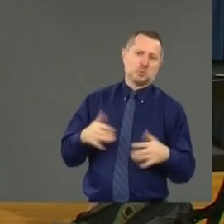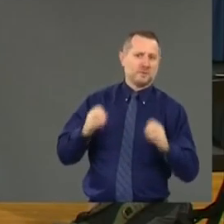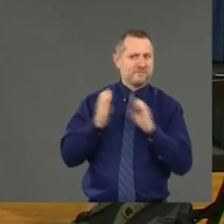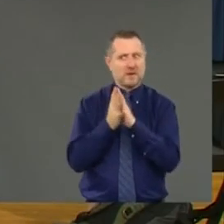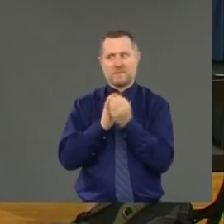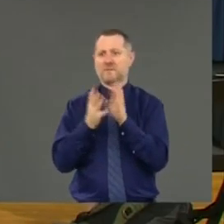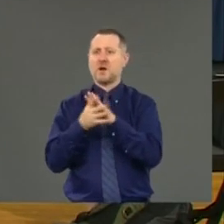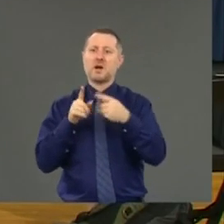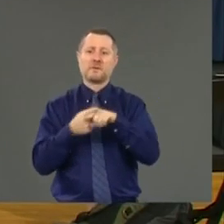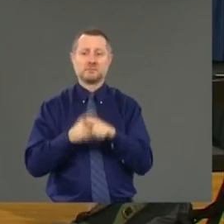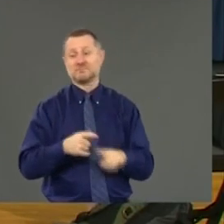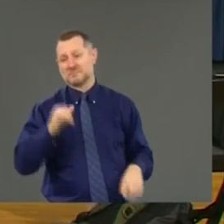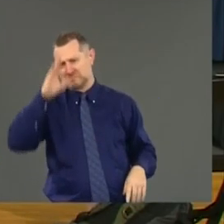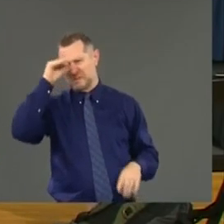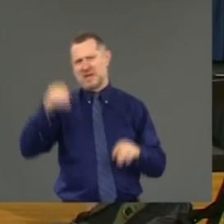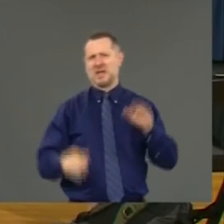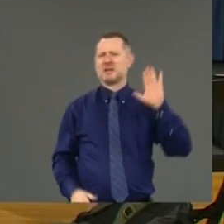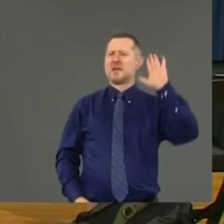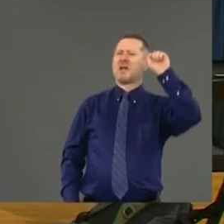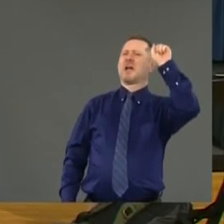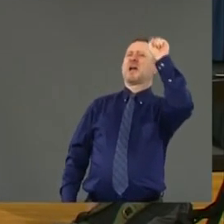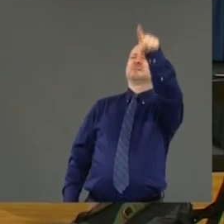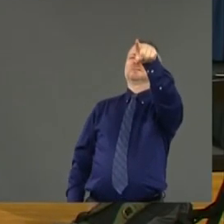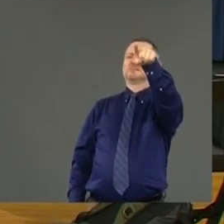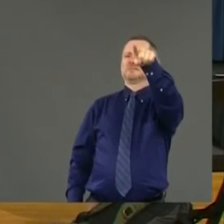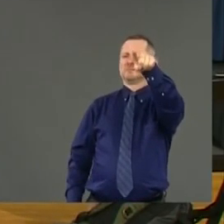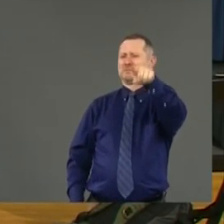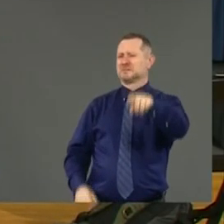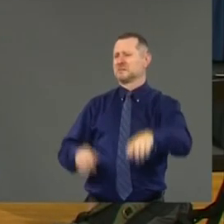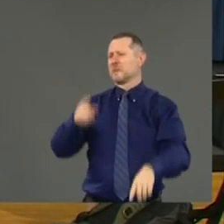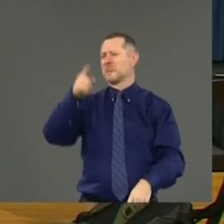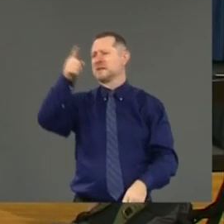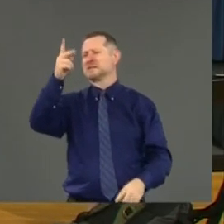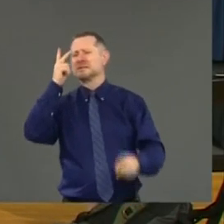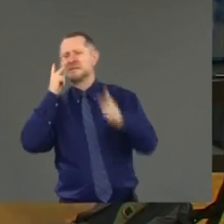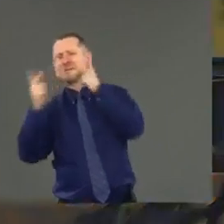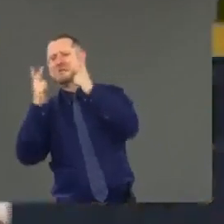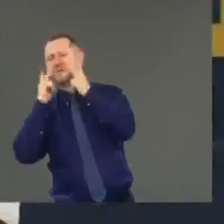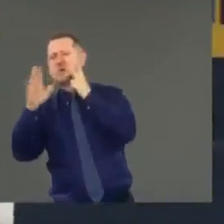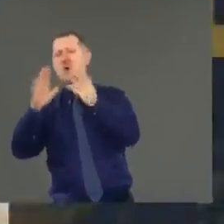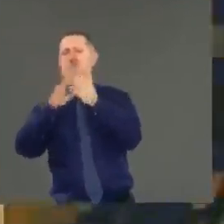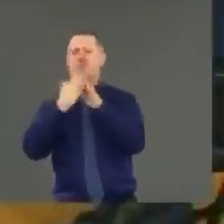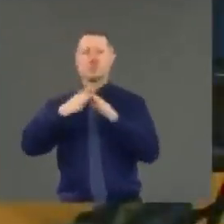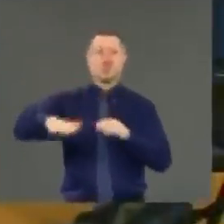see in your neighborhoods in terms of mask wearing?